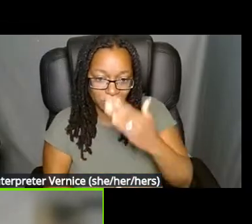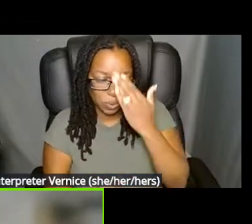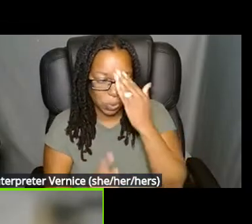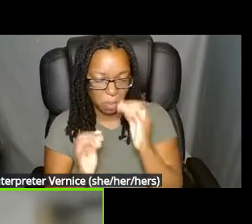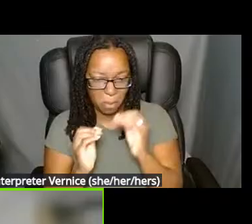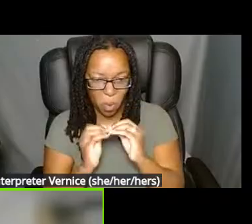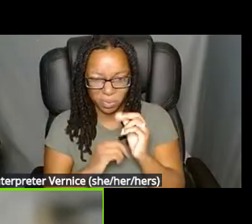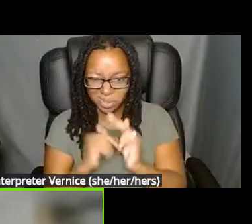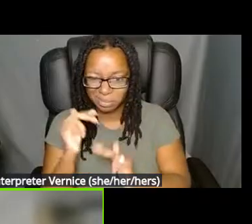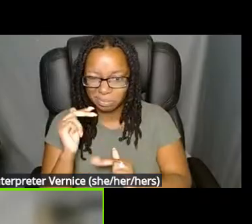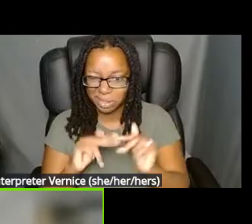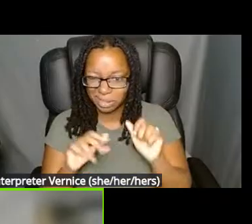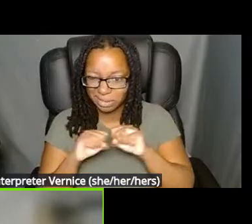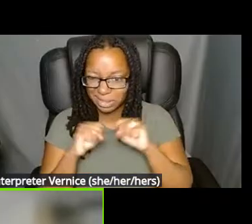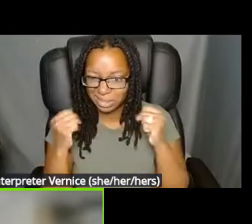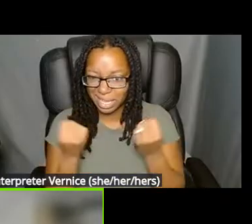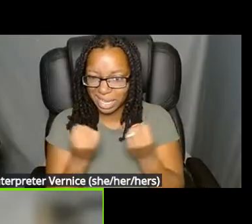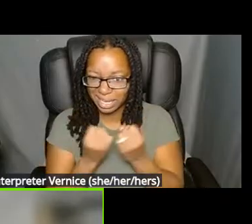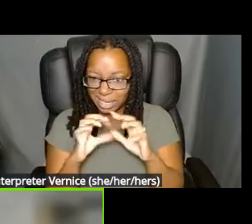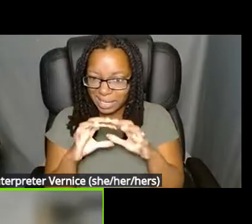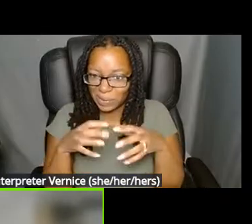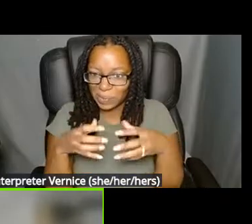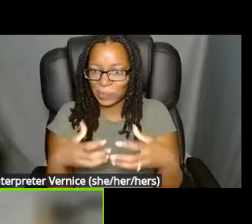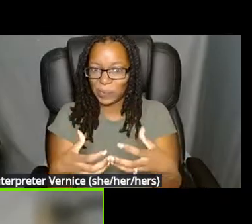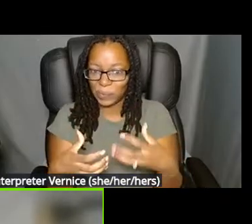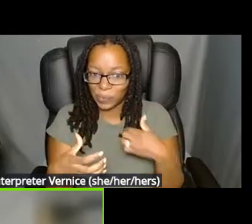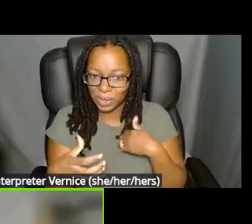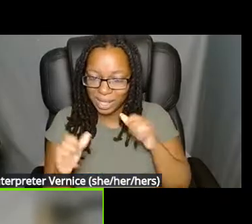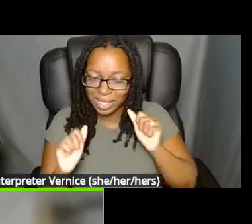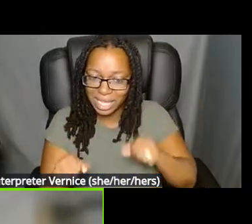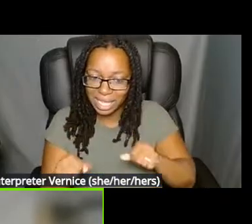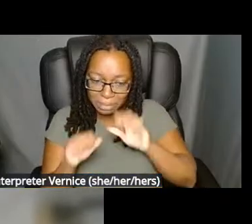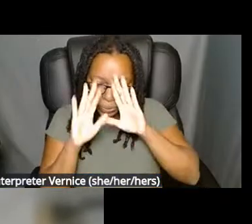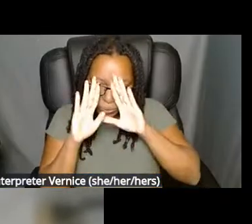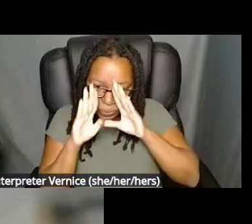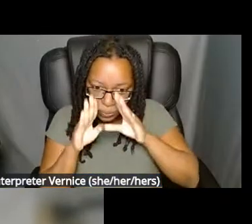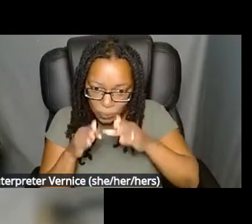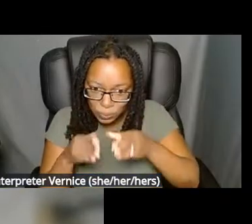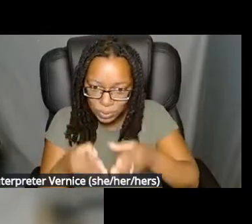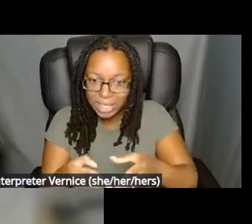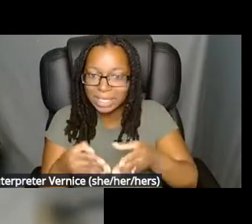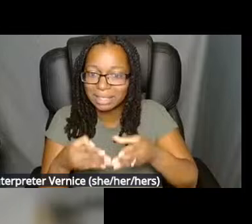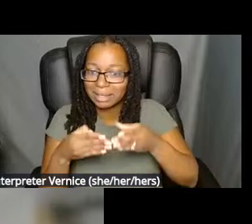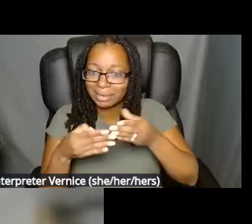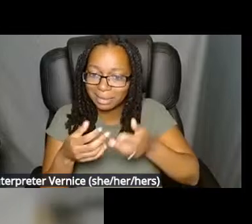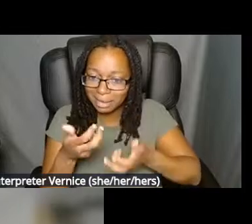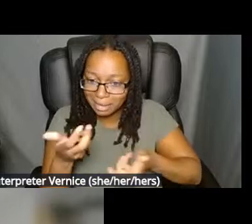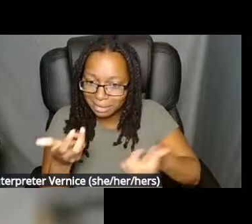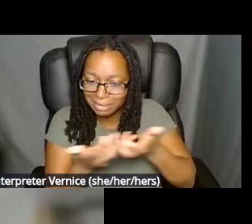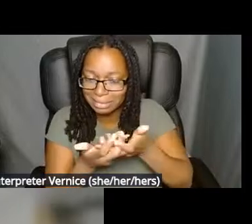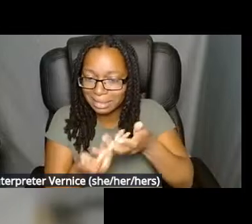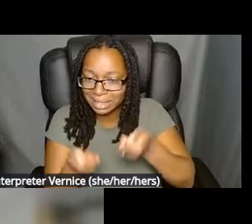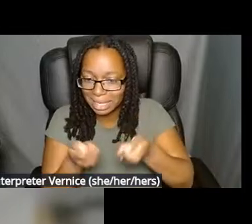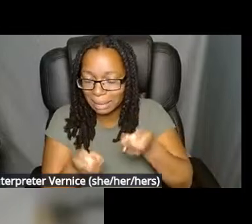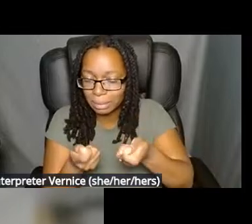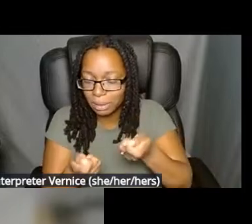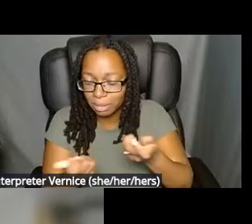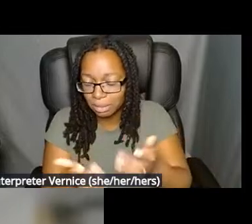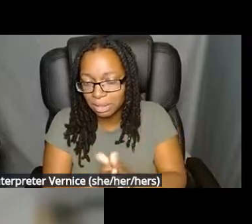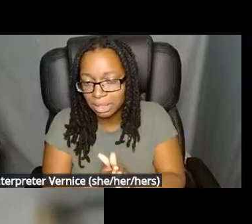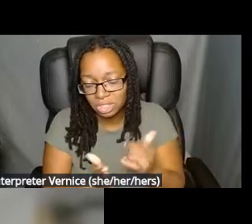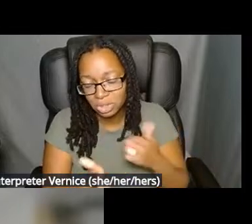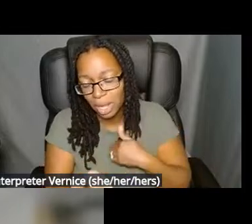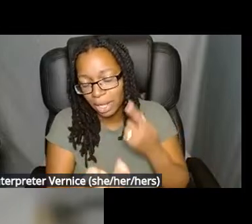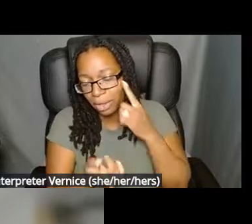zoning in and out and be adaptable. So yeah, echoing Douglas. Mm. yeah, I definitely agree. I